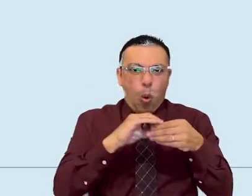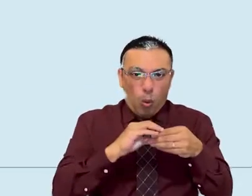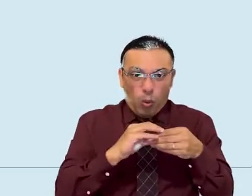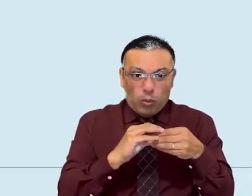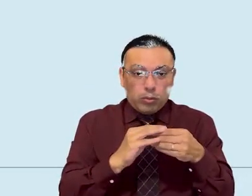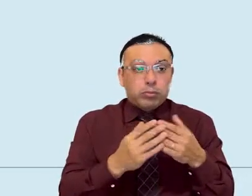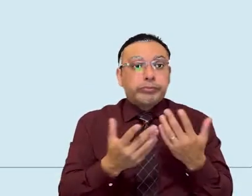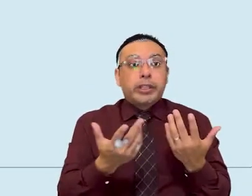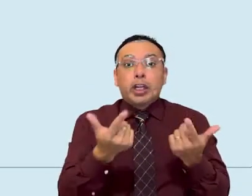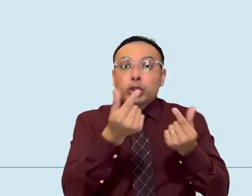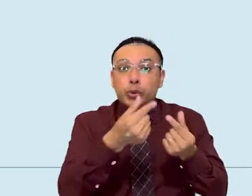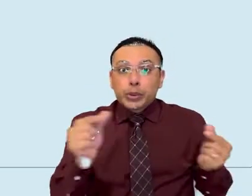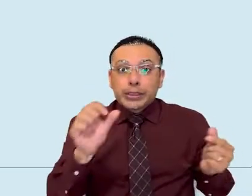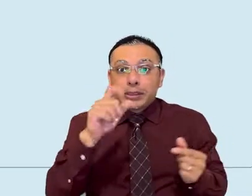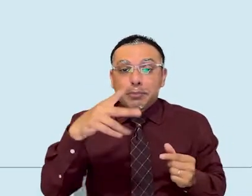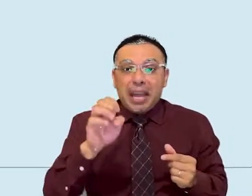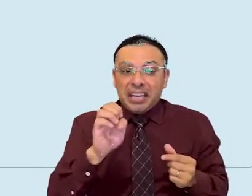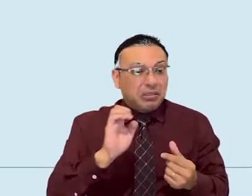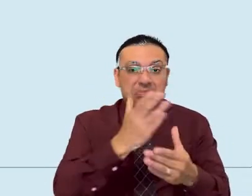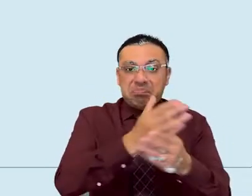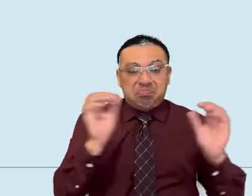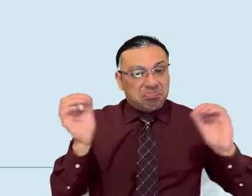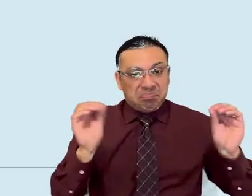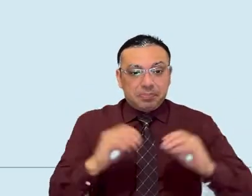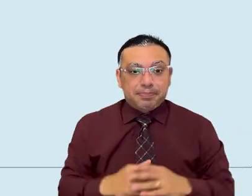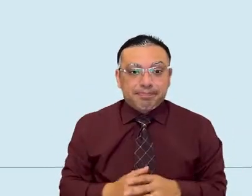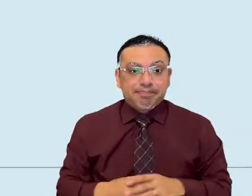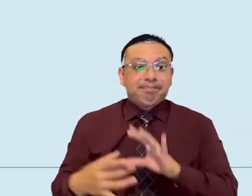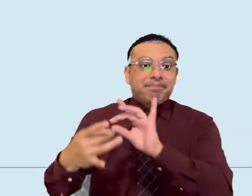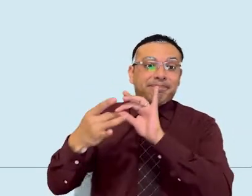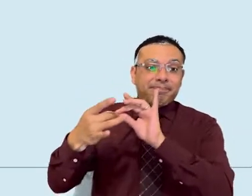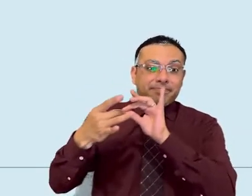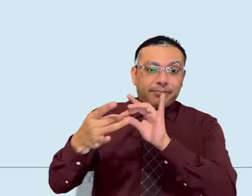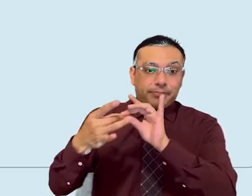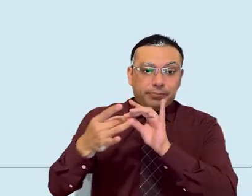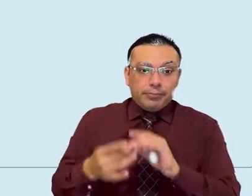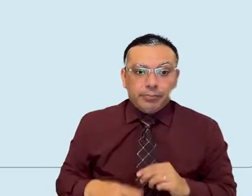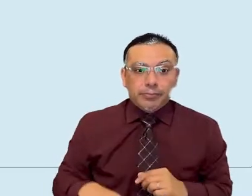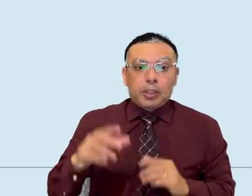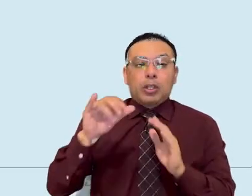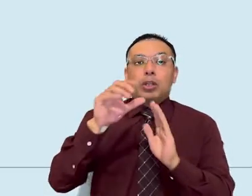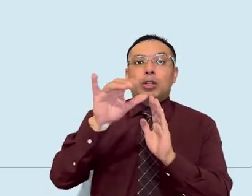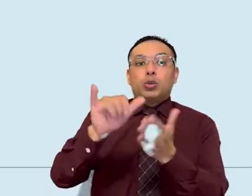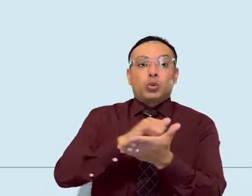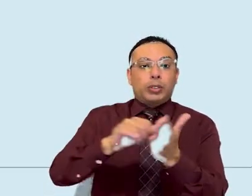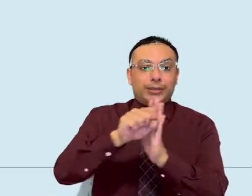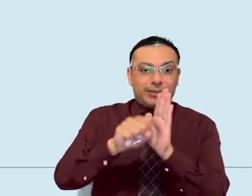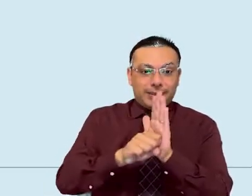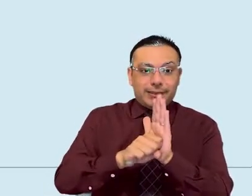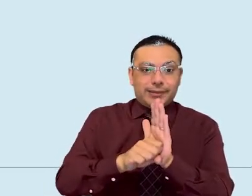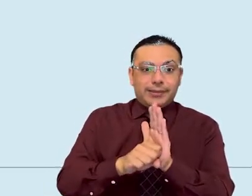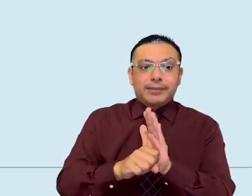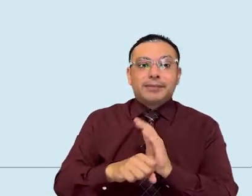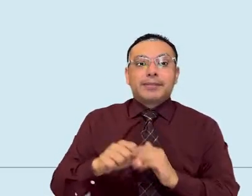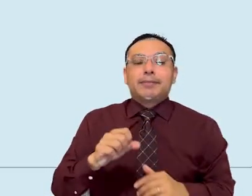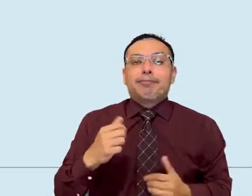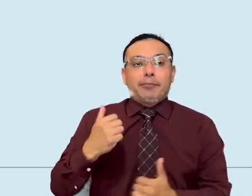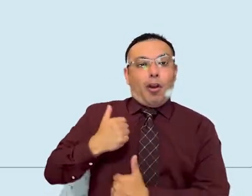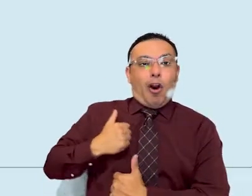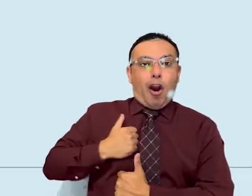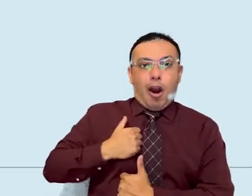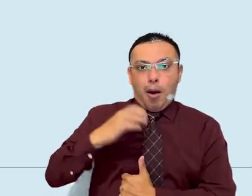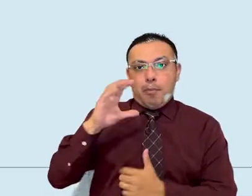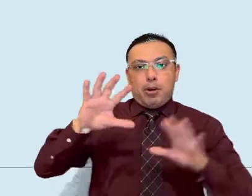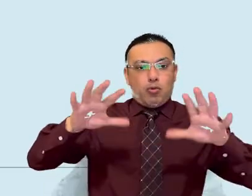with the New York State and Army Corps of Engineers to install within a specified corridor. We'll be granted a permit to